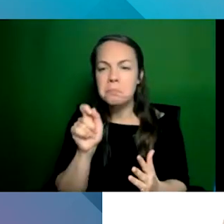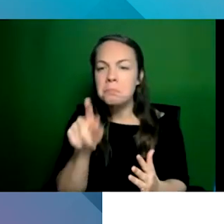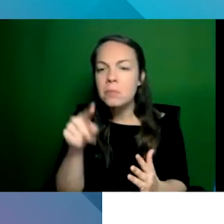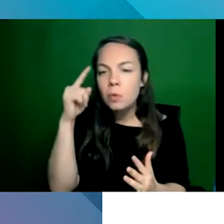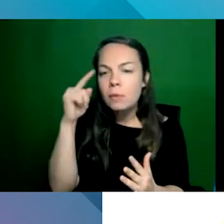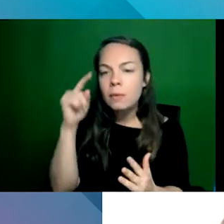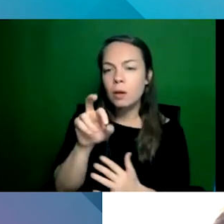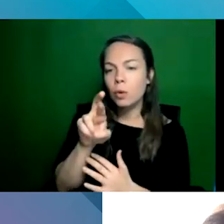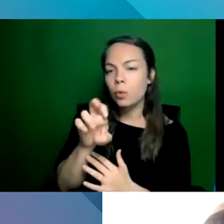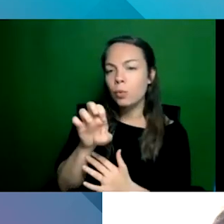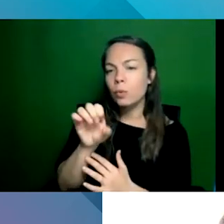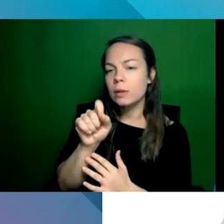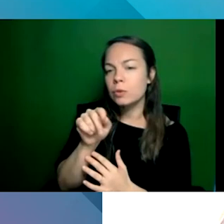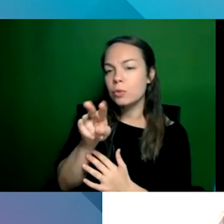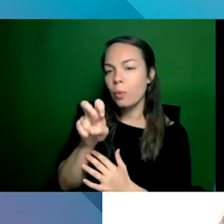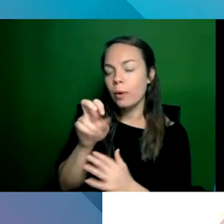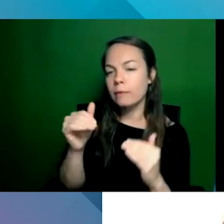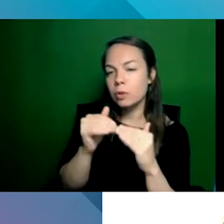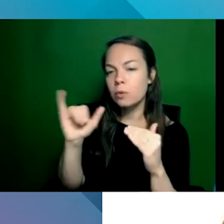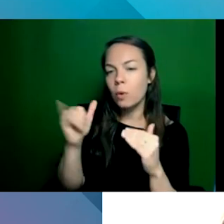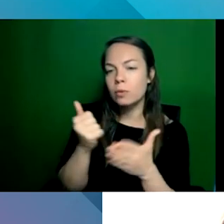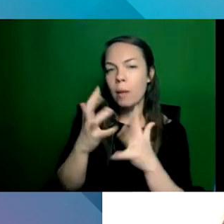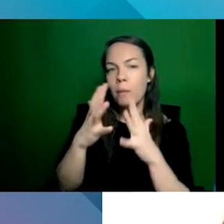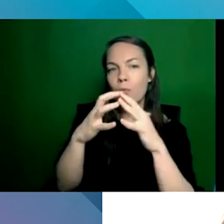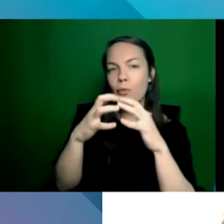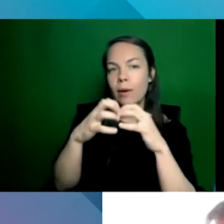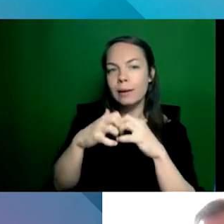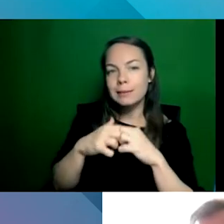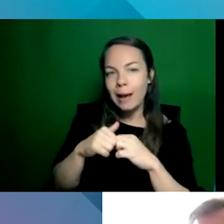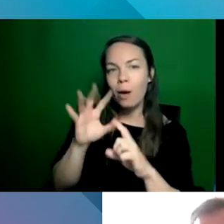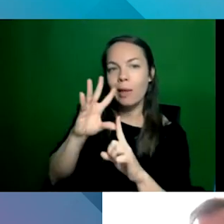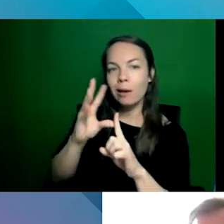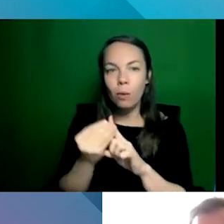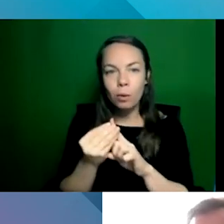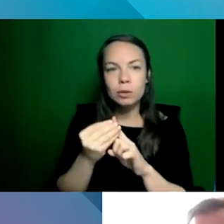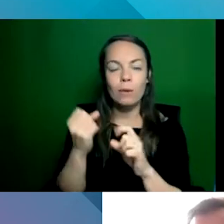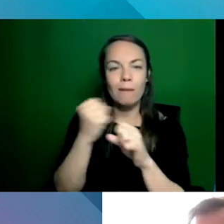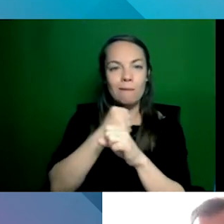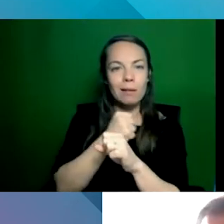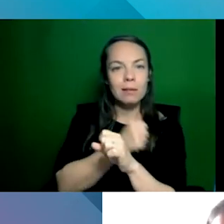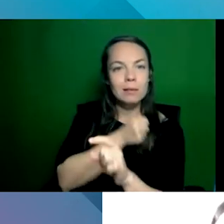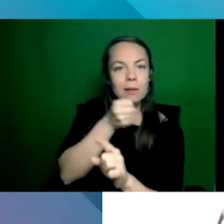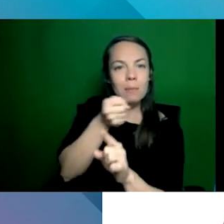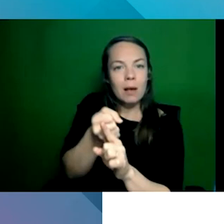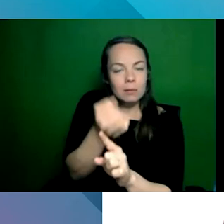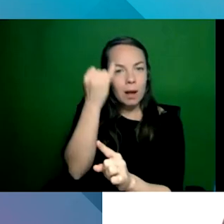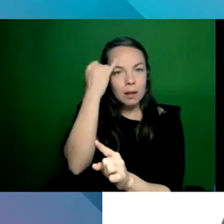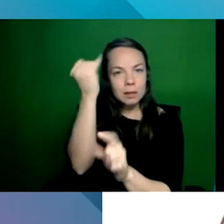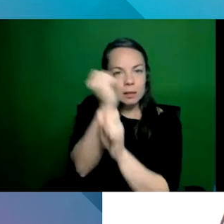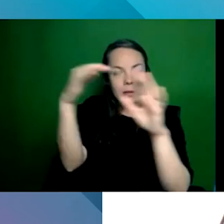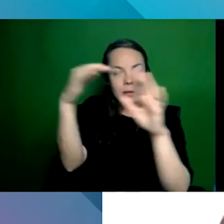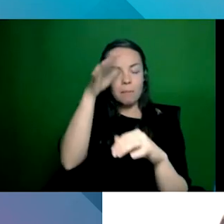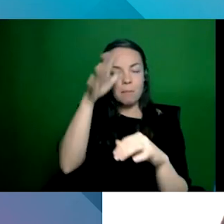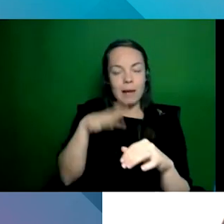justice would also help break down the culture of violence that is impacted by ideas of masculinity? And I open